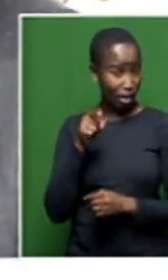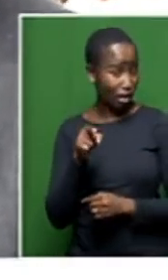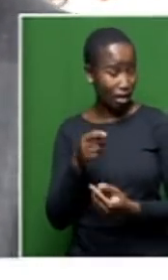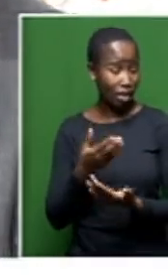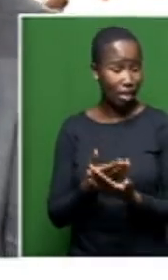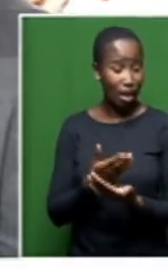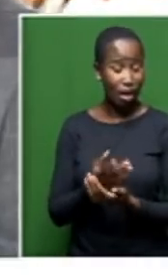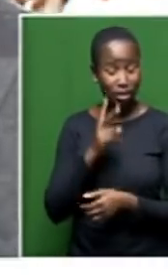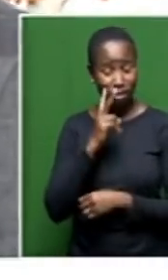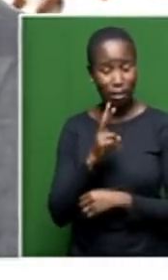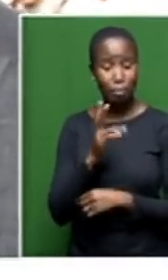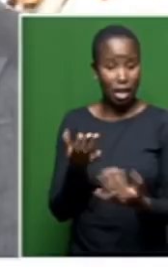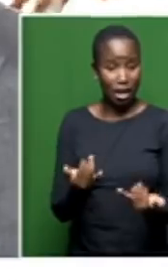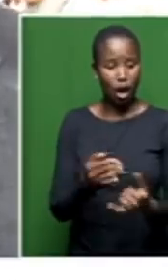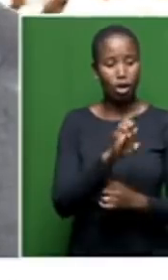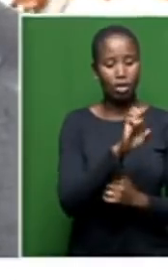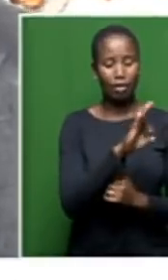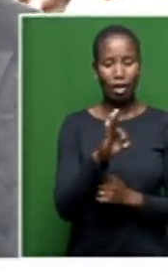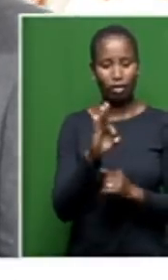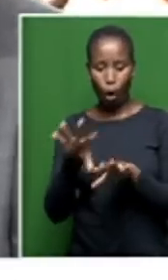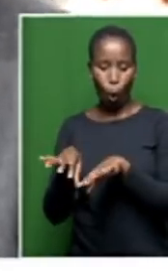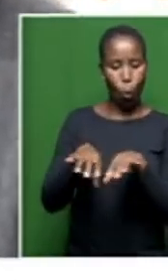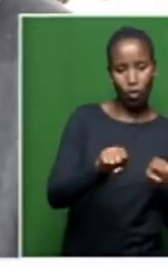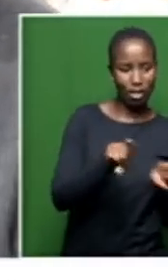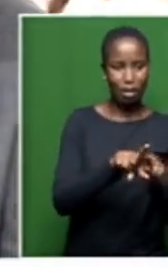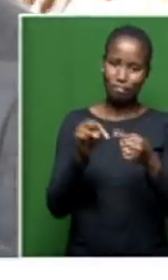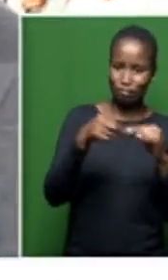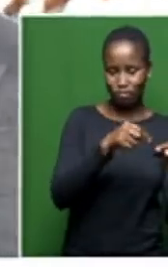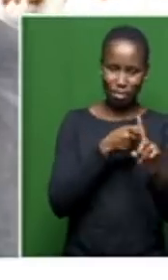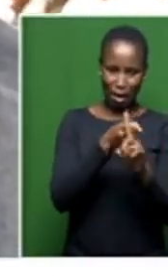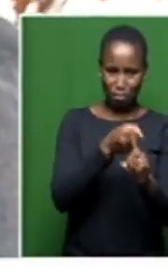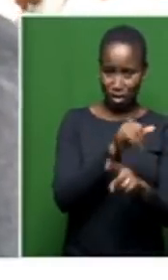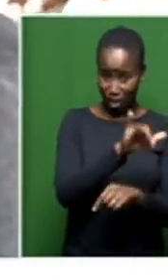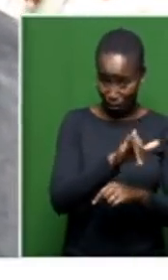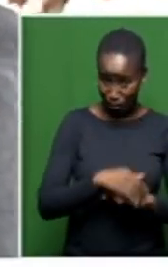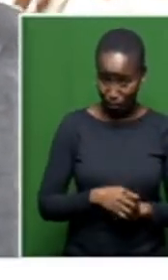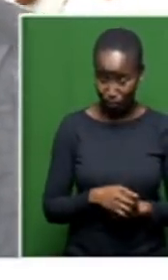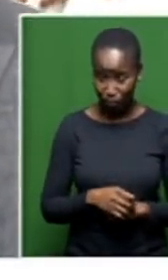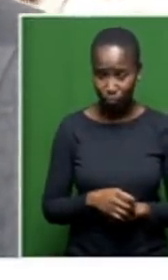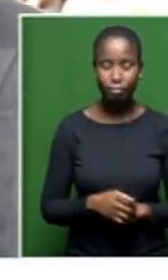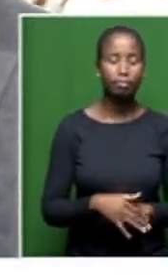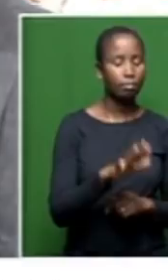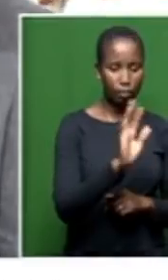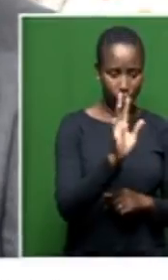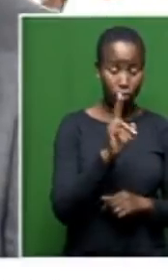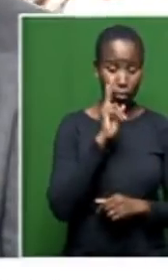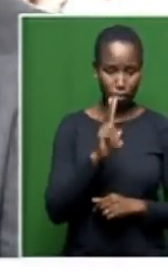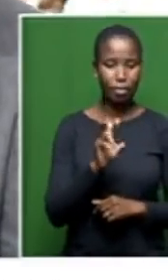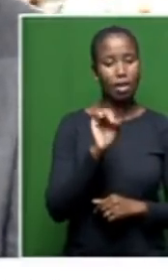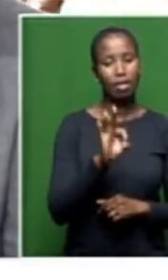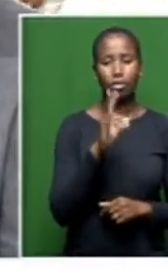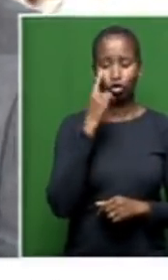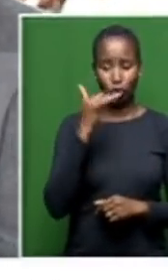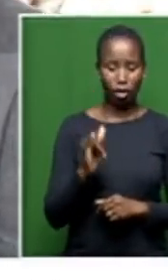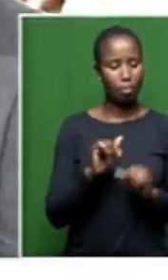at the now EFF occupying that space? Not necessarily. And you'll also, if you read how others